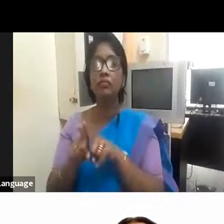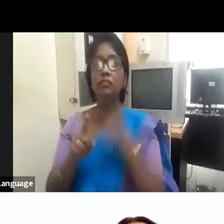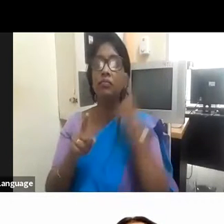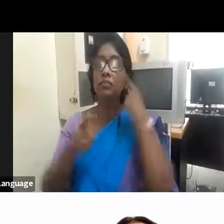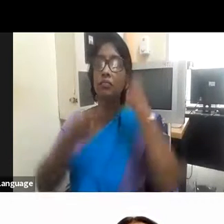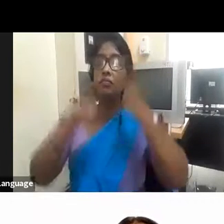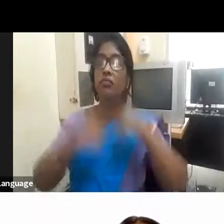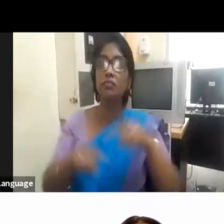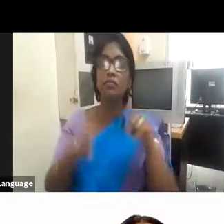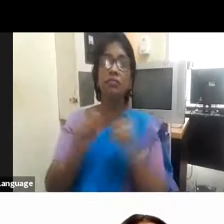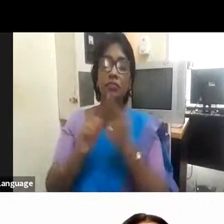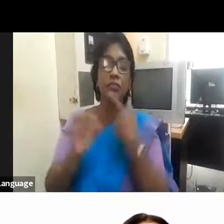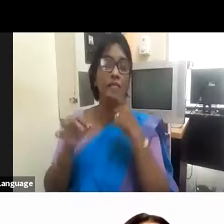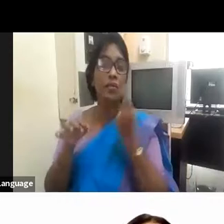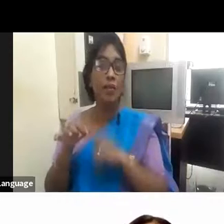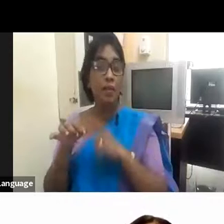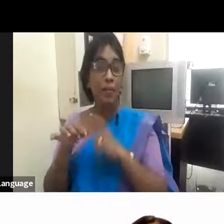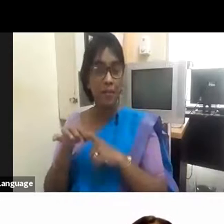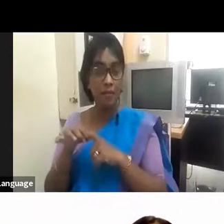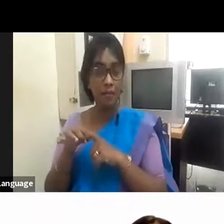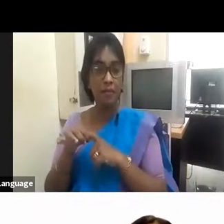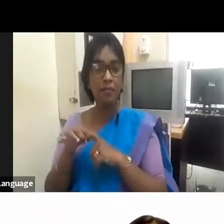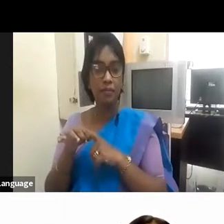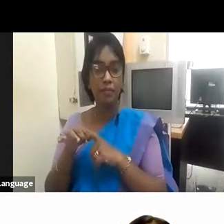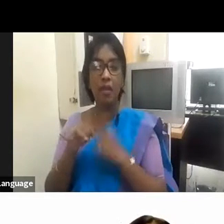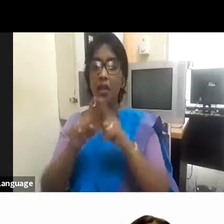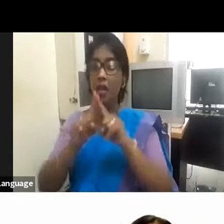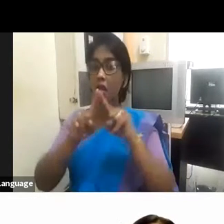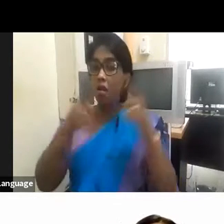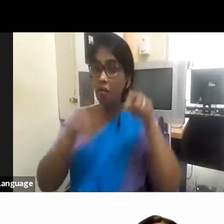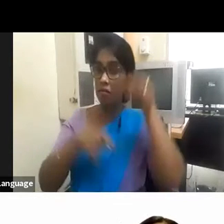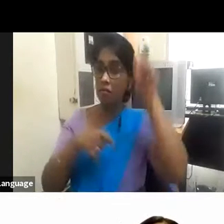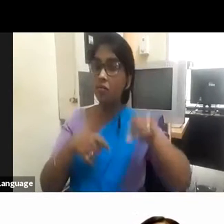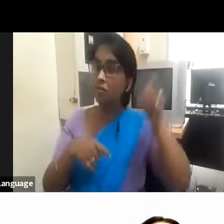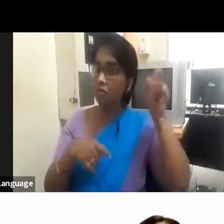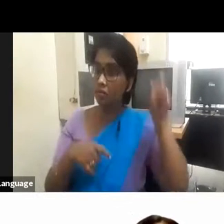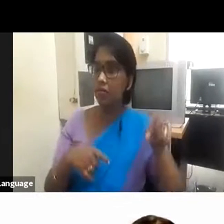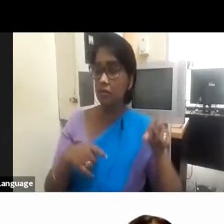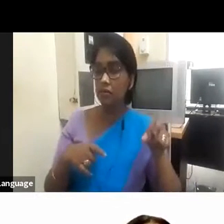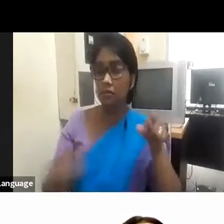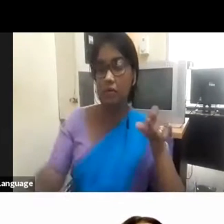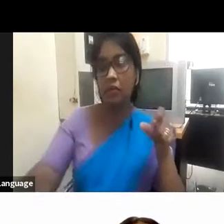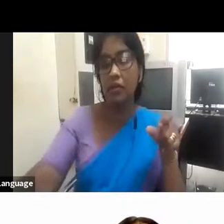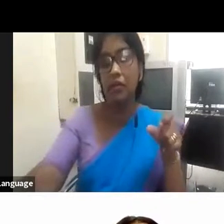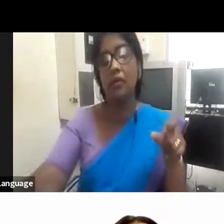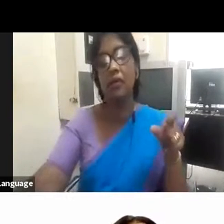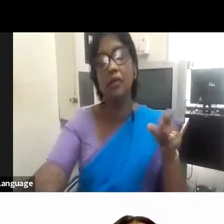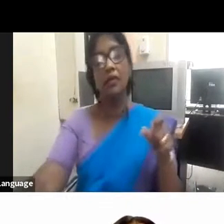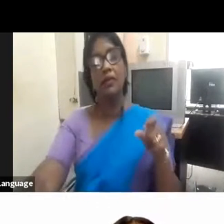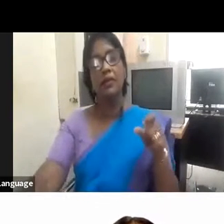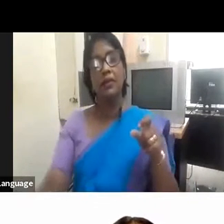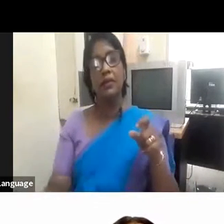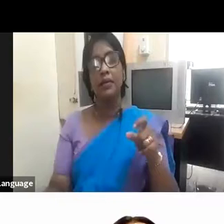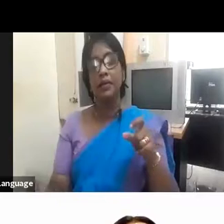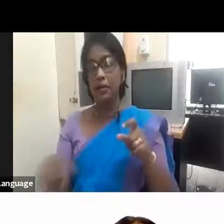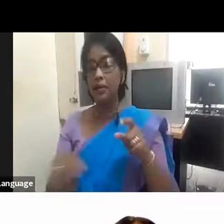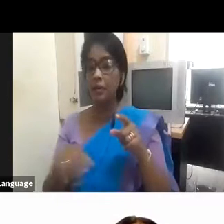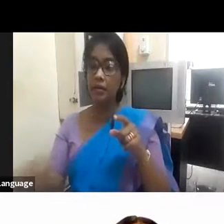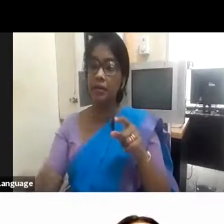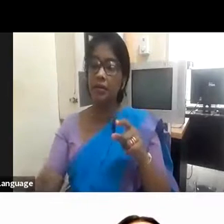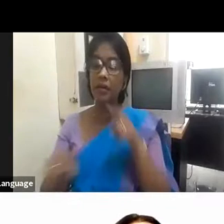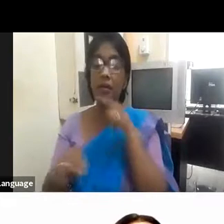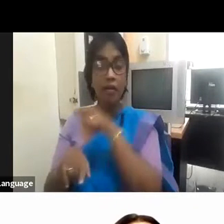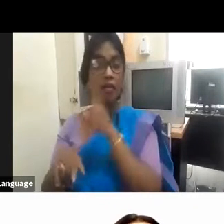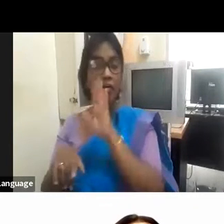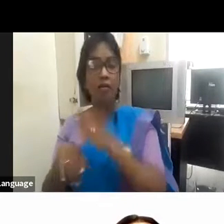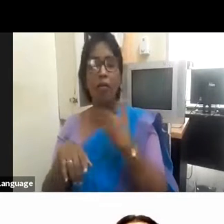the others were not very, they were not used to having these females